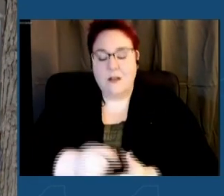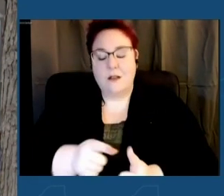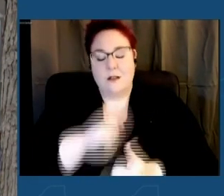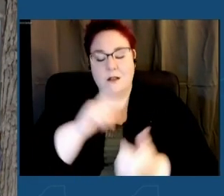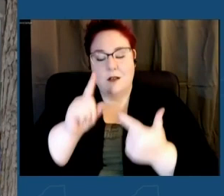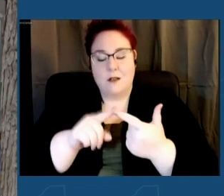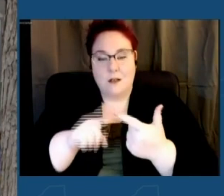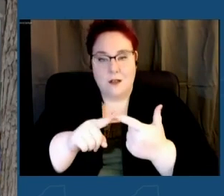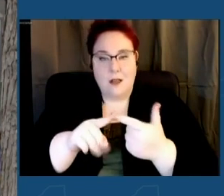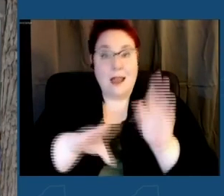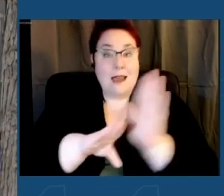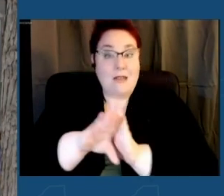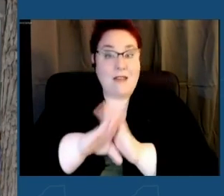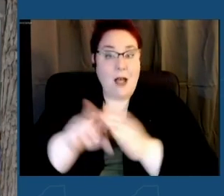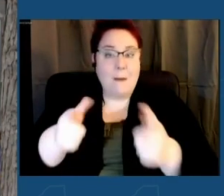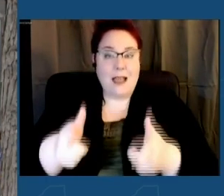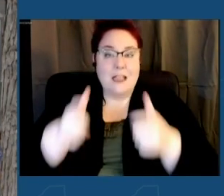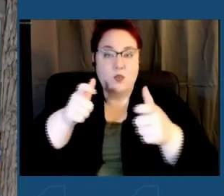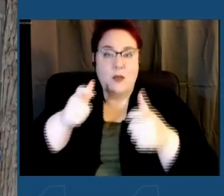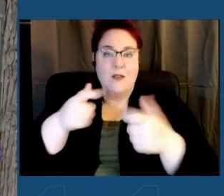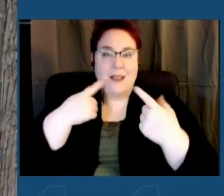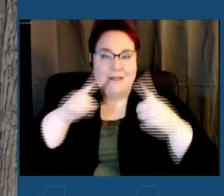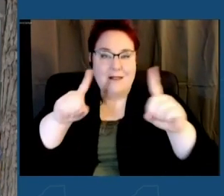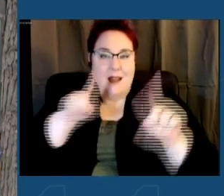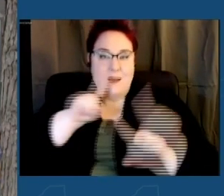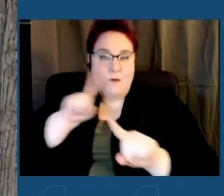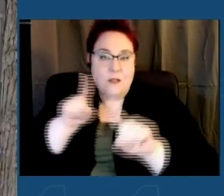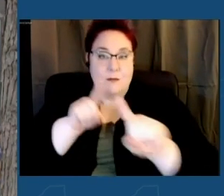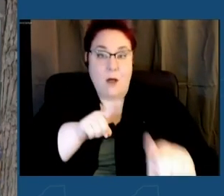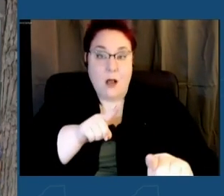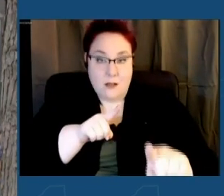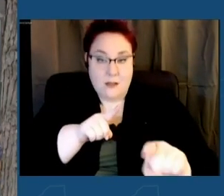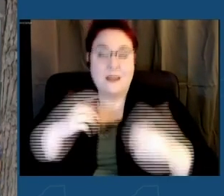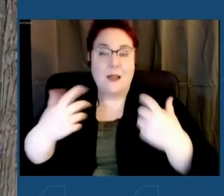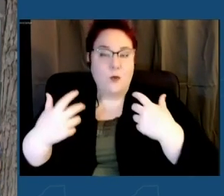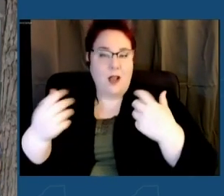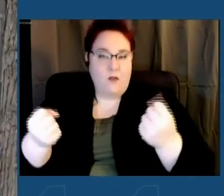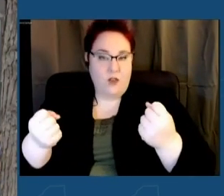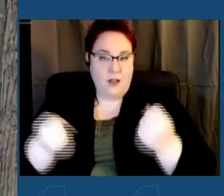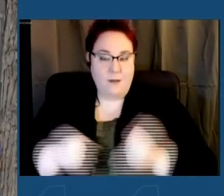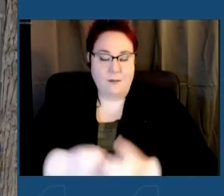a swift and effective response in restoration and recovery.